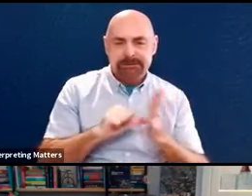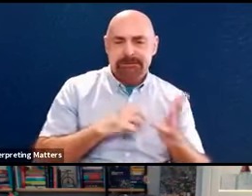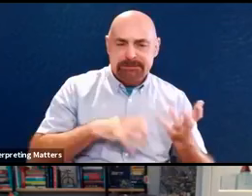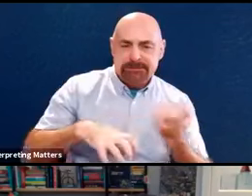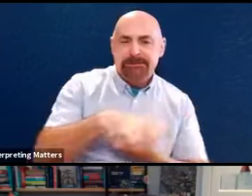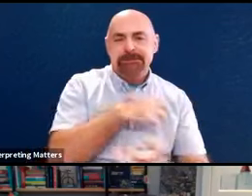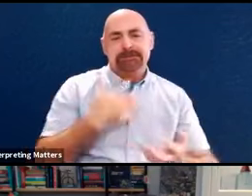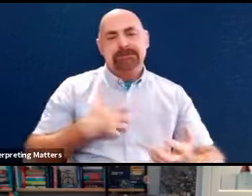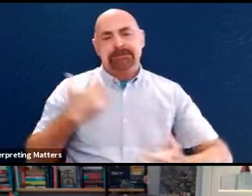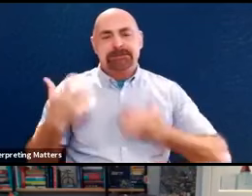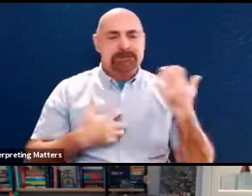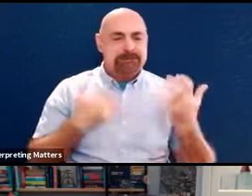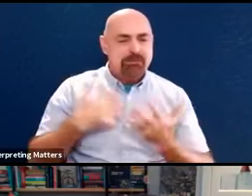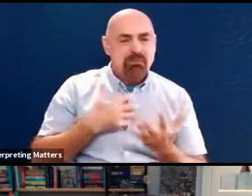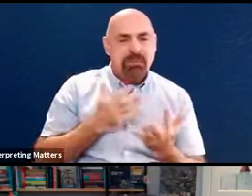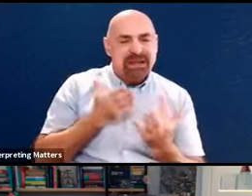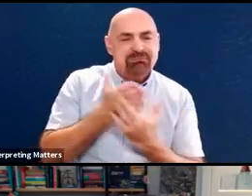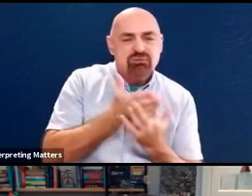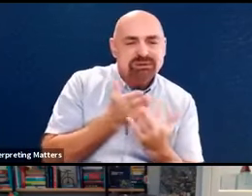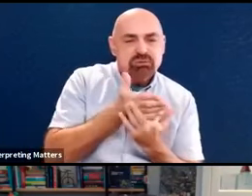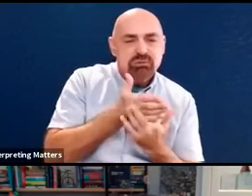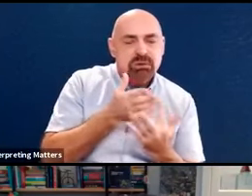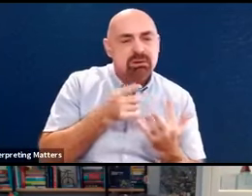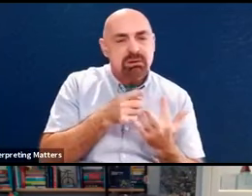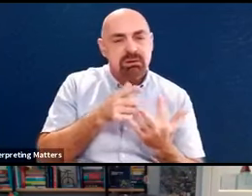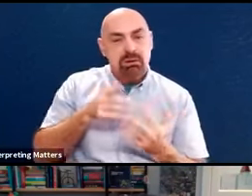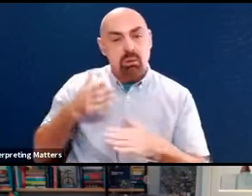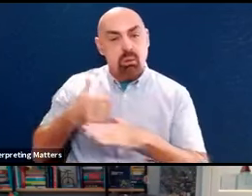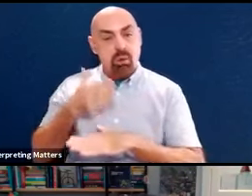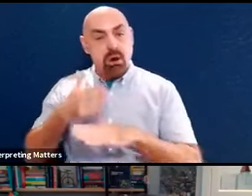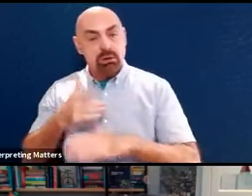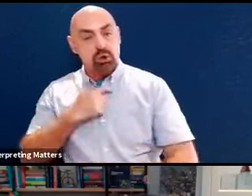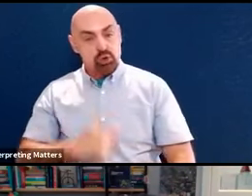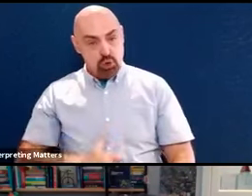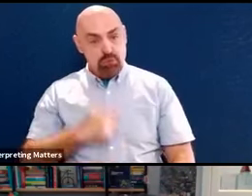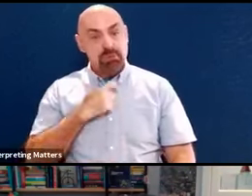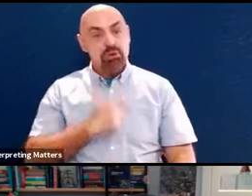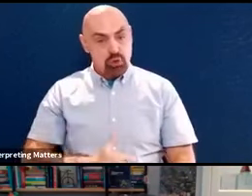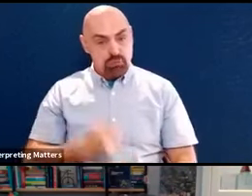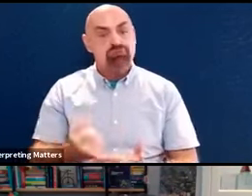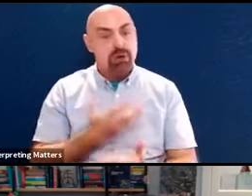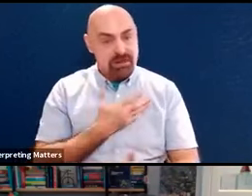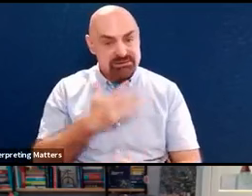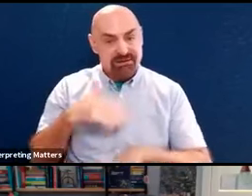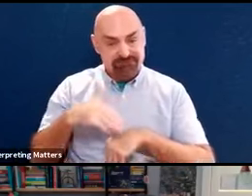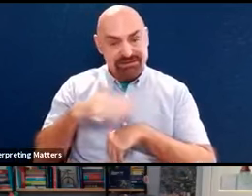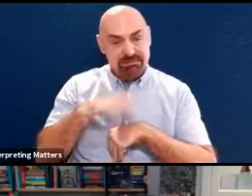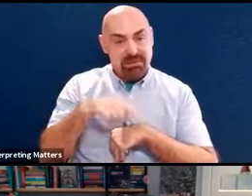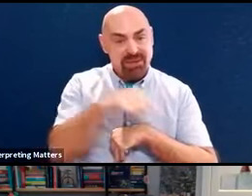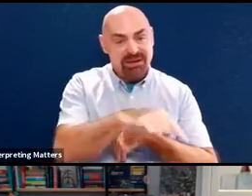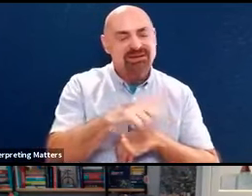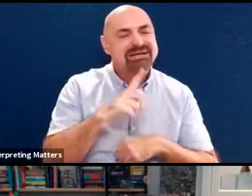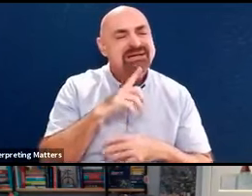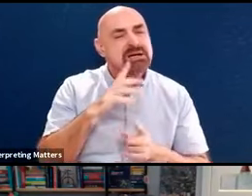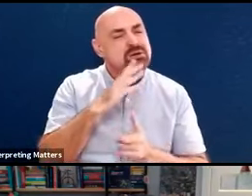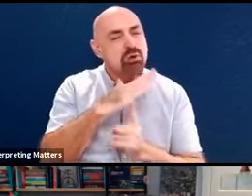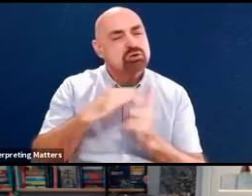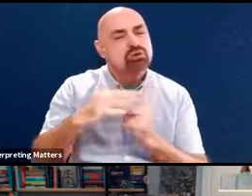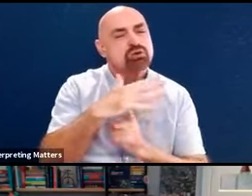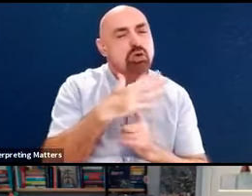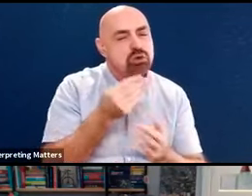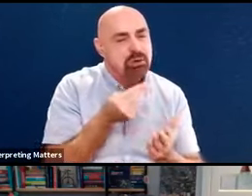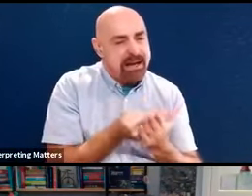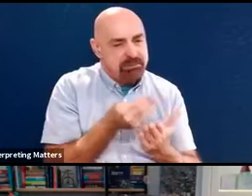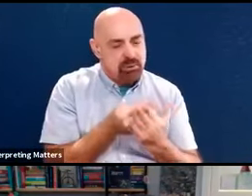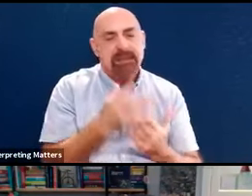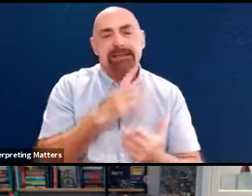know, infringement even of, you know, worker human rights. So, a lot of social capital categories should